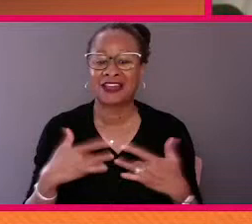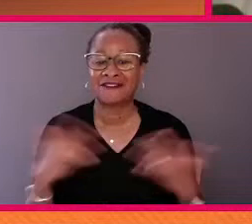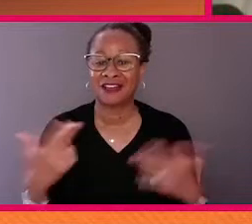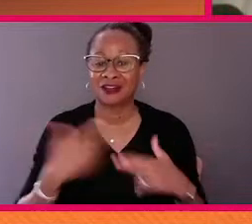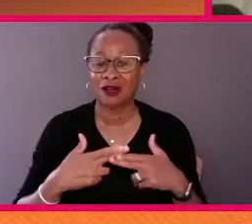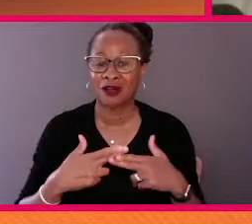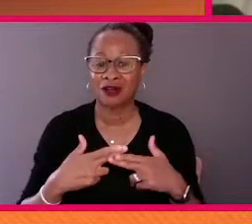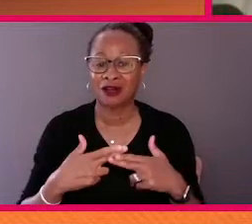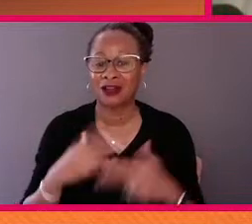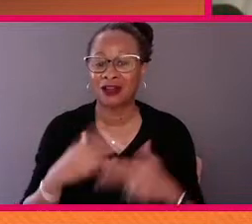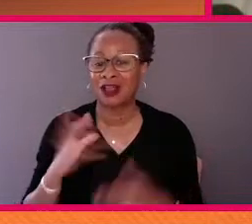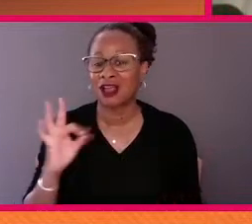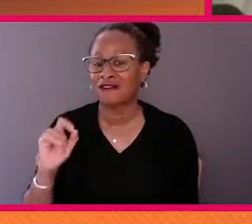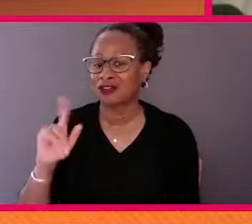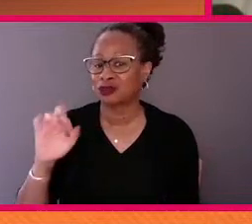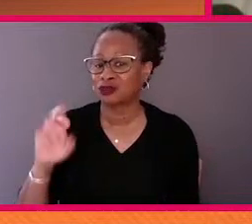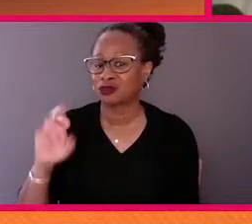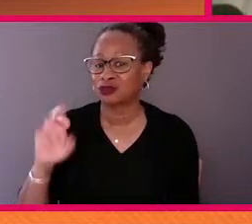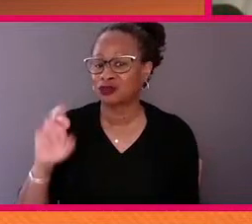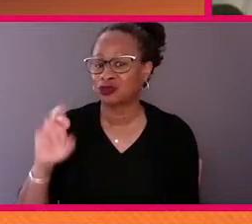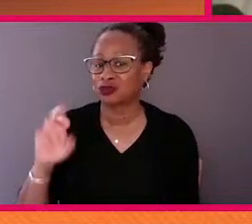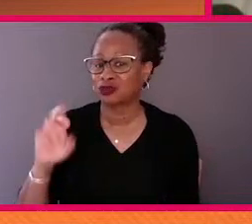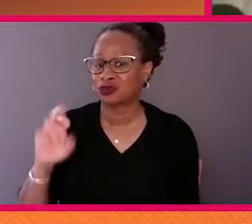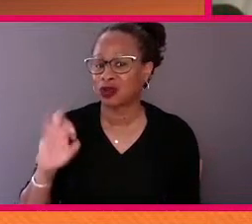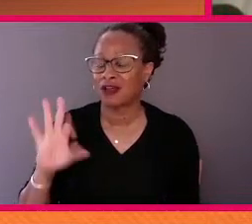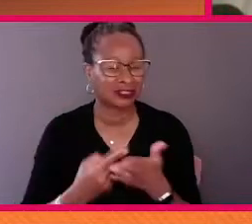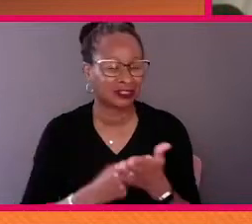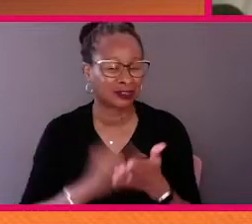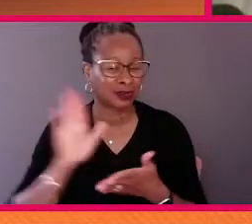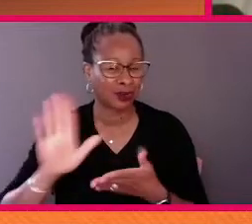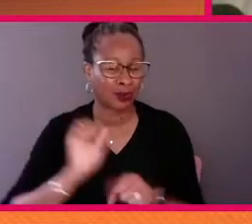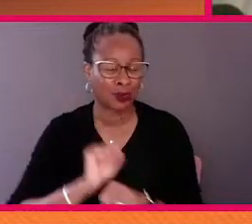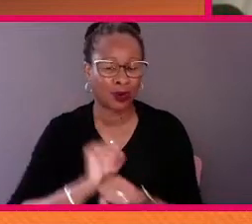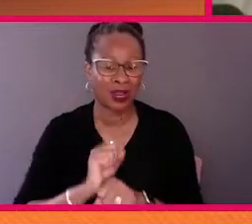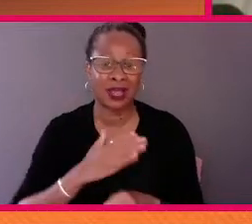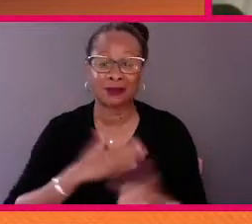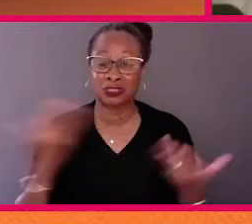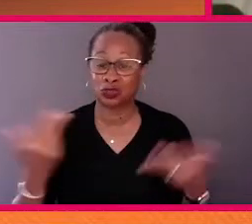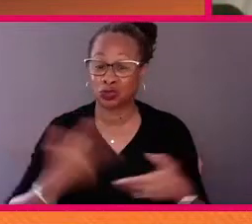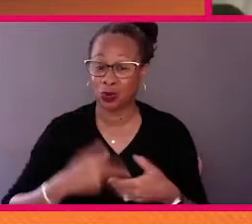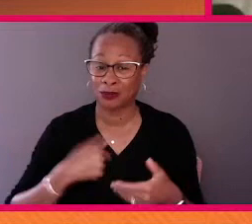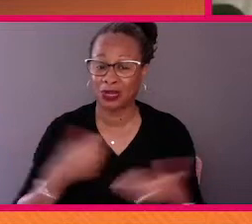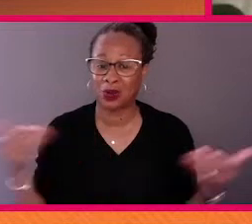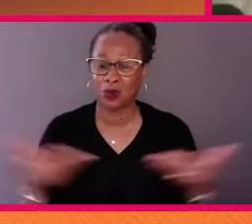Programming, to discuss this work. Please join me in welcoming Lucy.